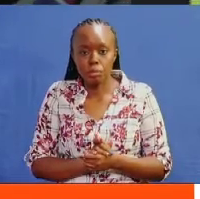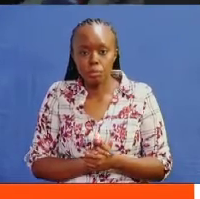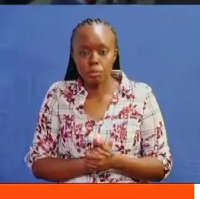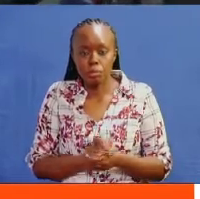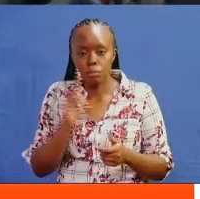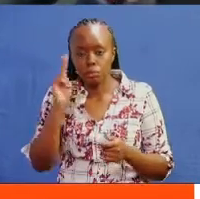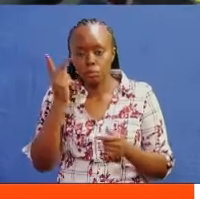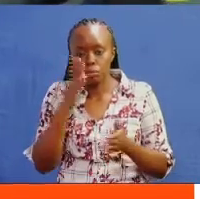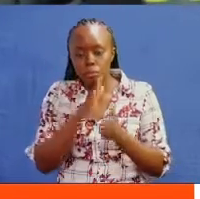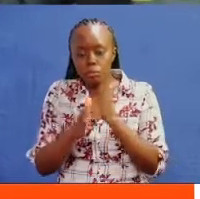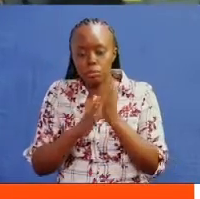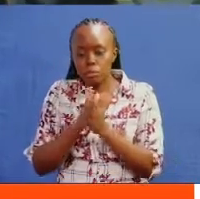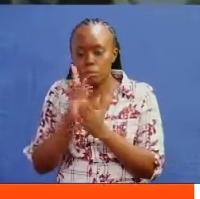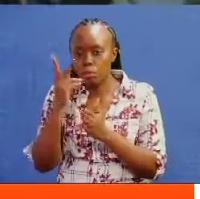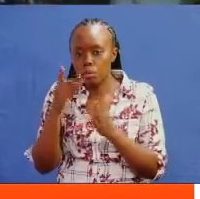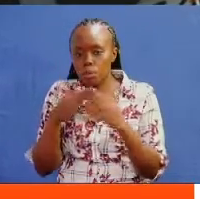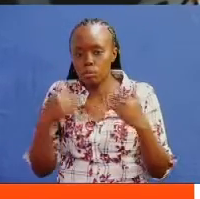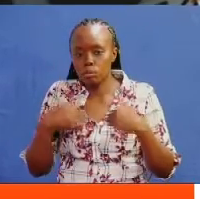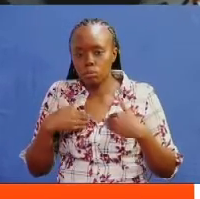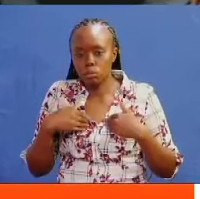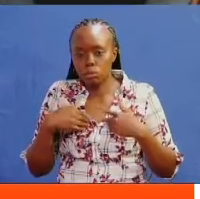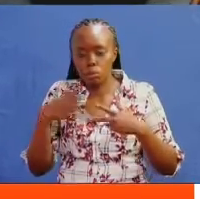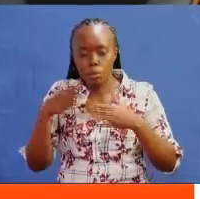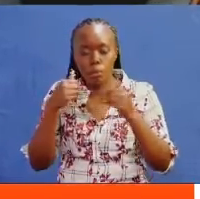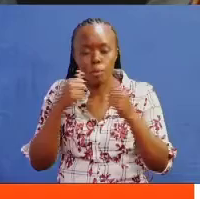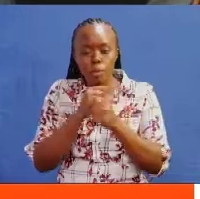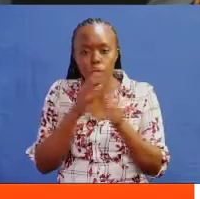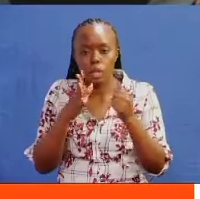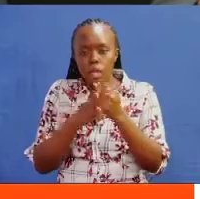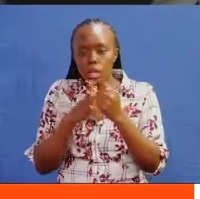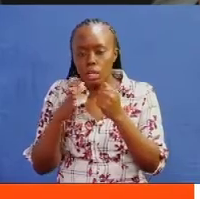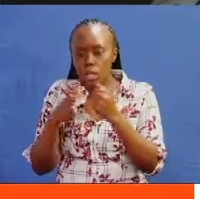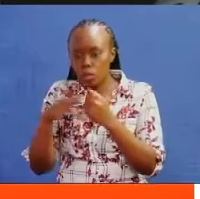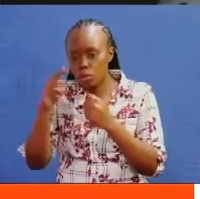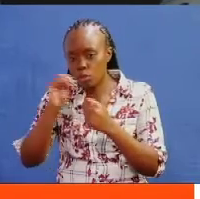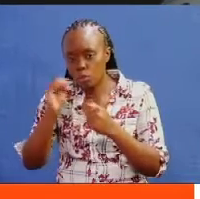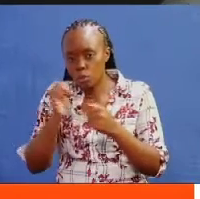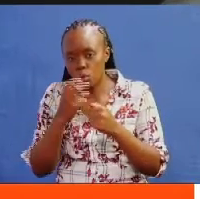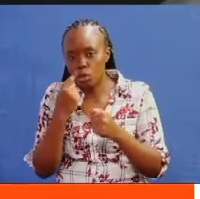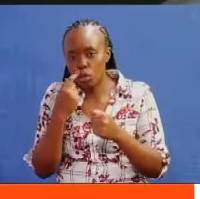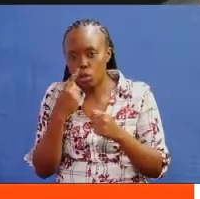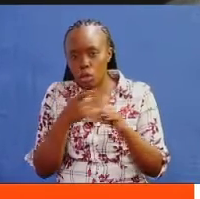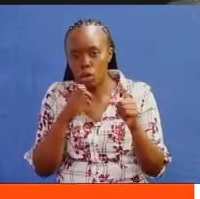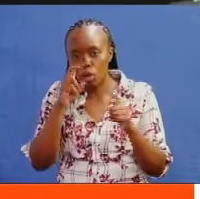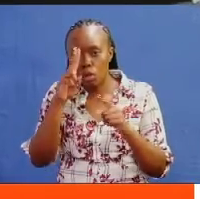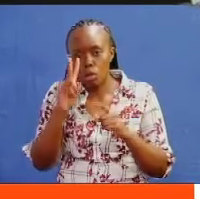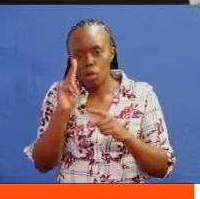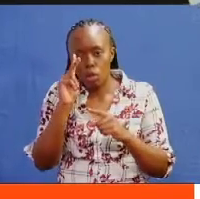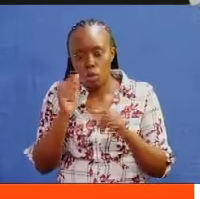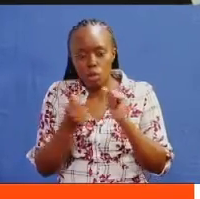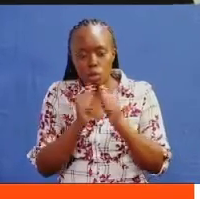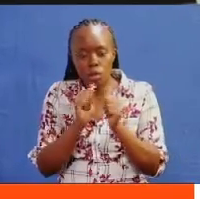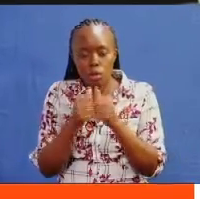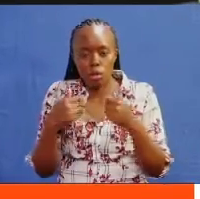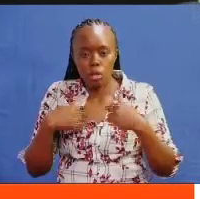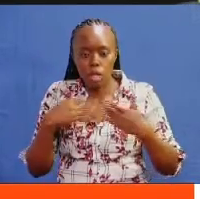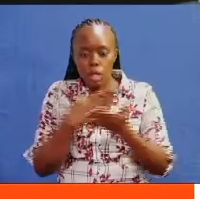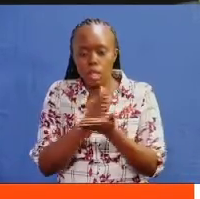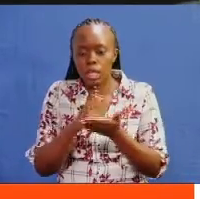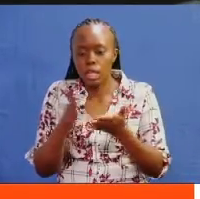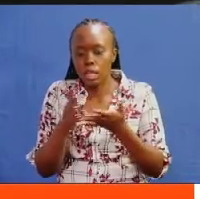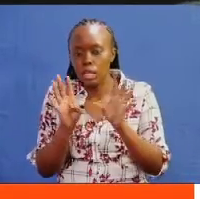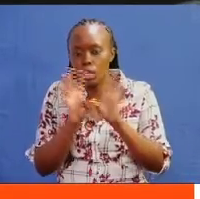Kenya is among countries listed to receive part of 55 million COVID-19 jabs from the United States, which will be shared